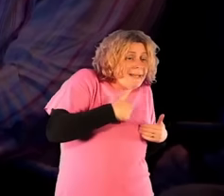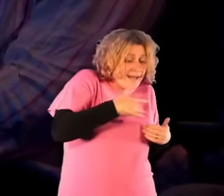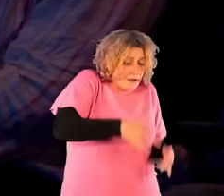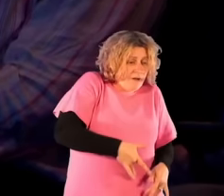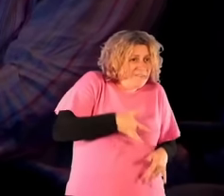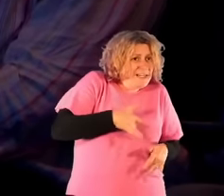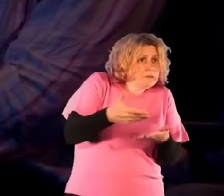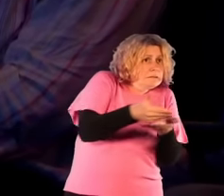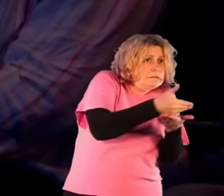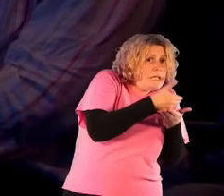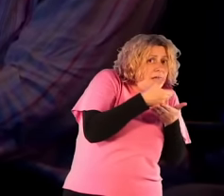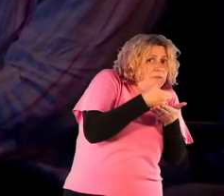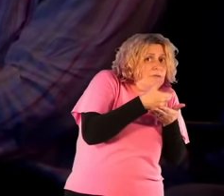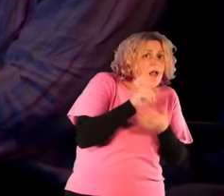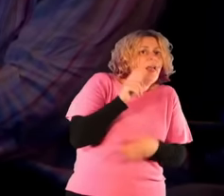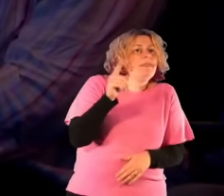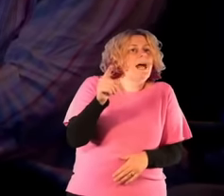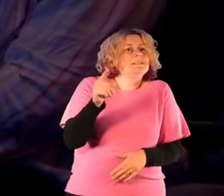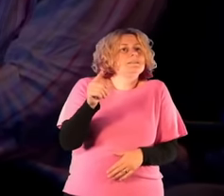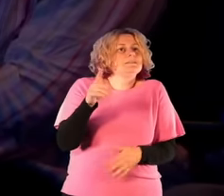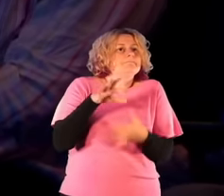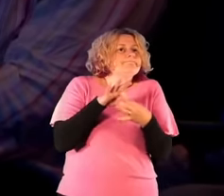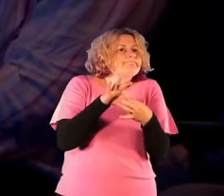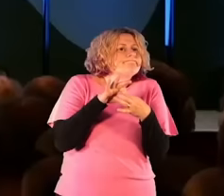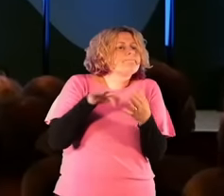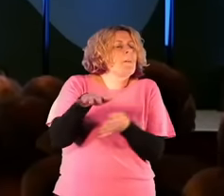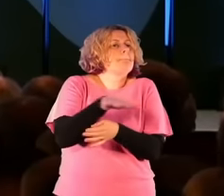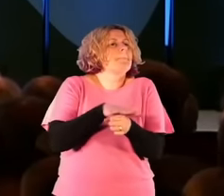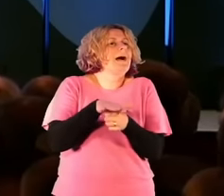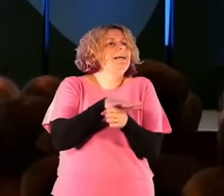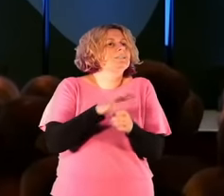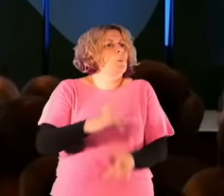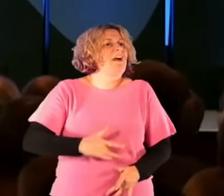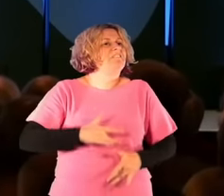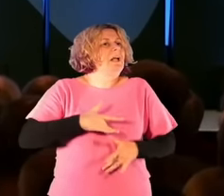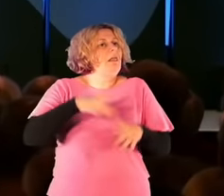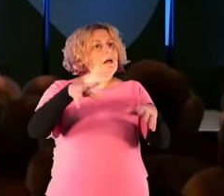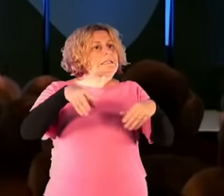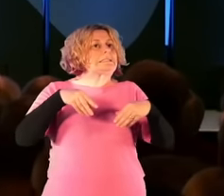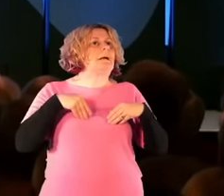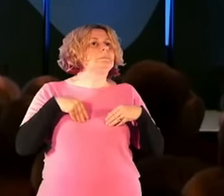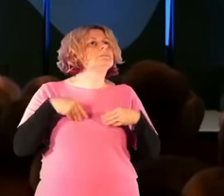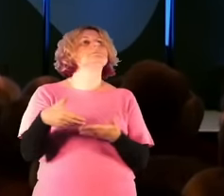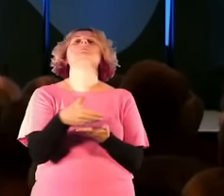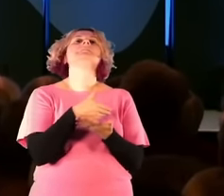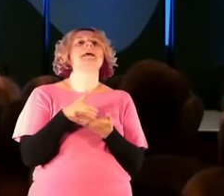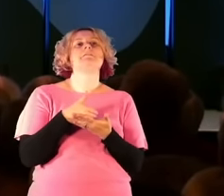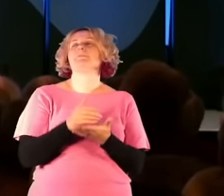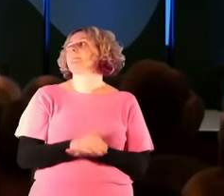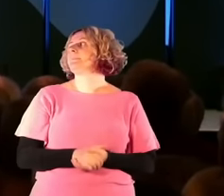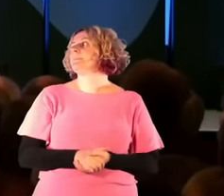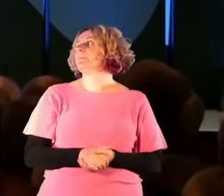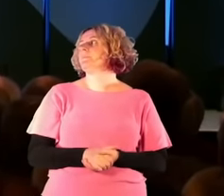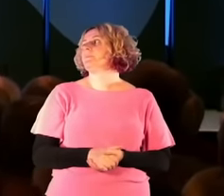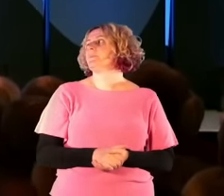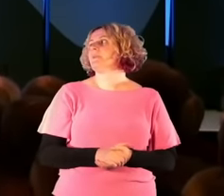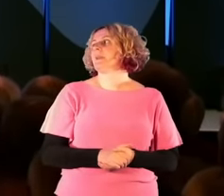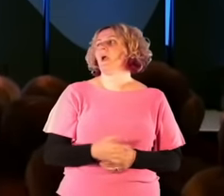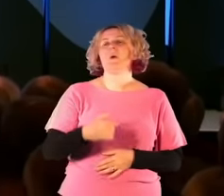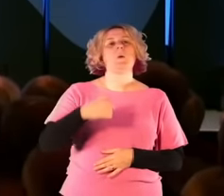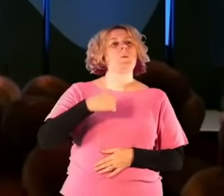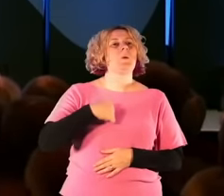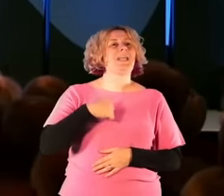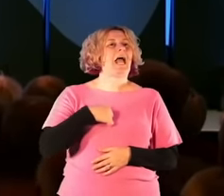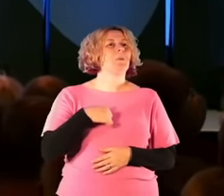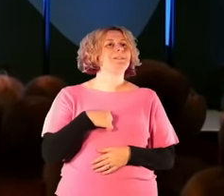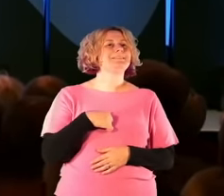know that I'm accepted by you? When I was courting my wife, I used to have one of these big, long, black duffel